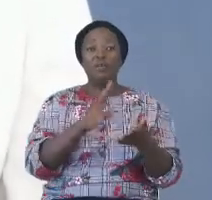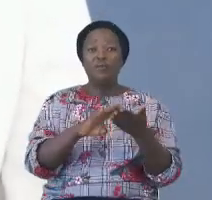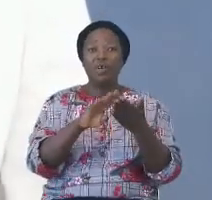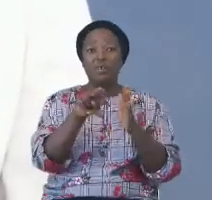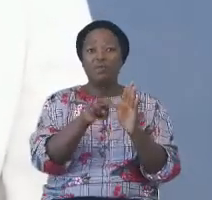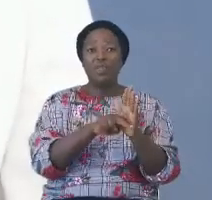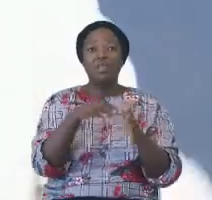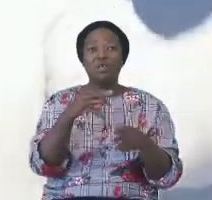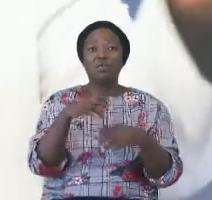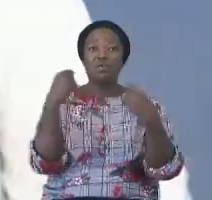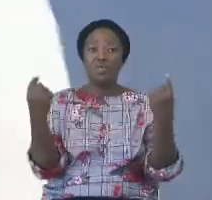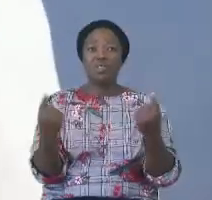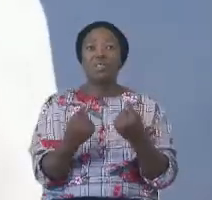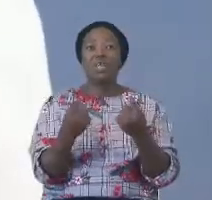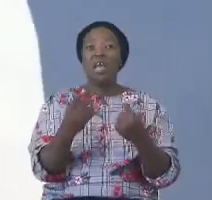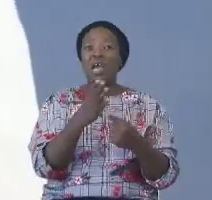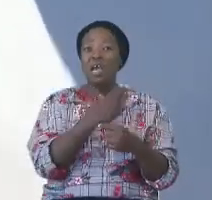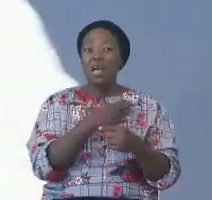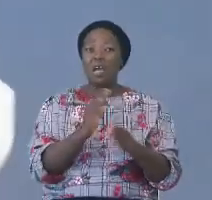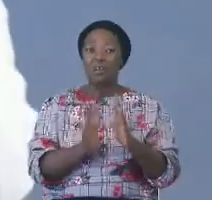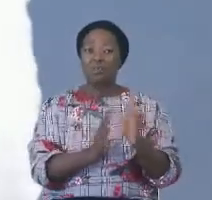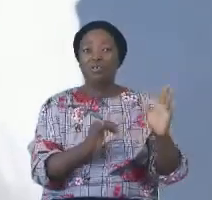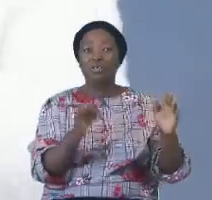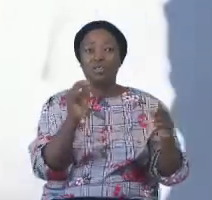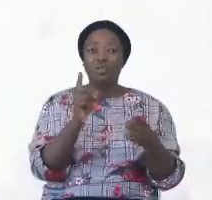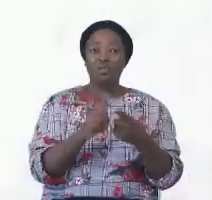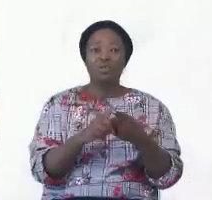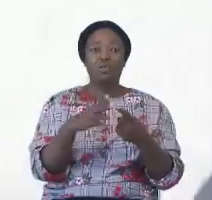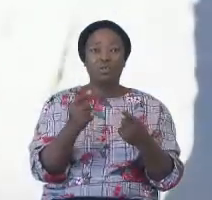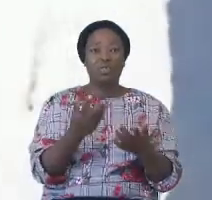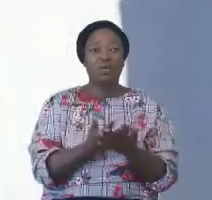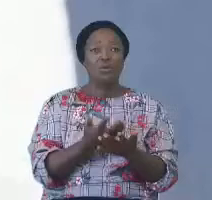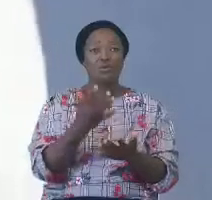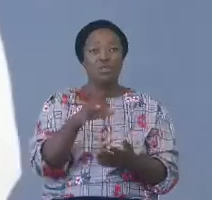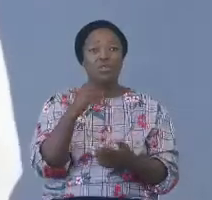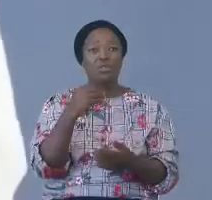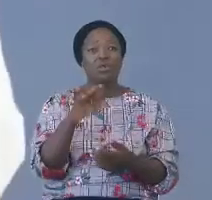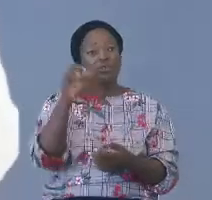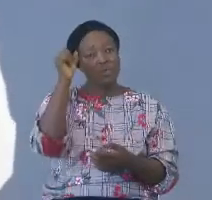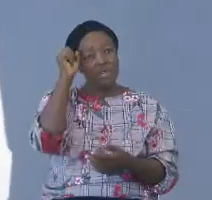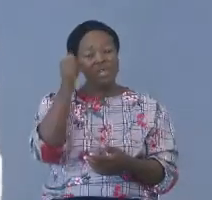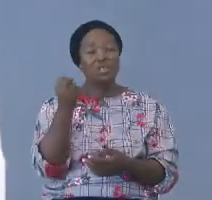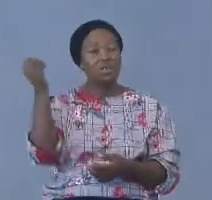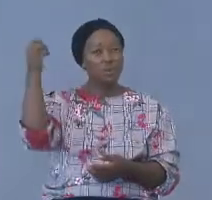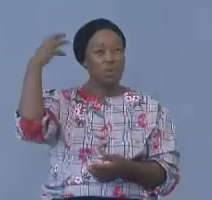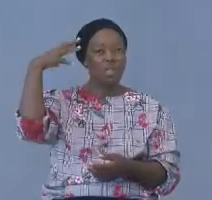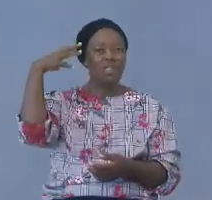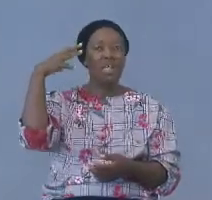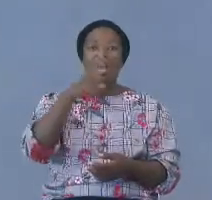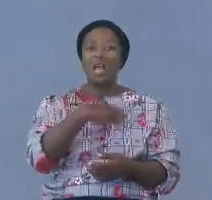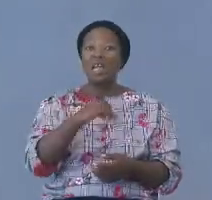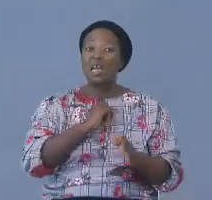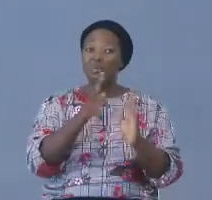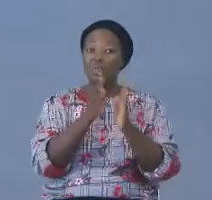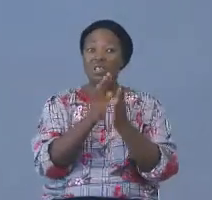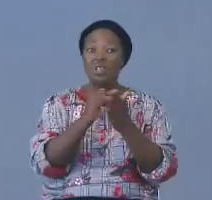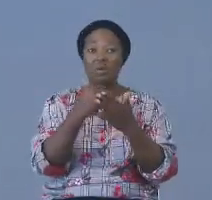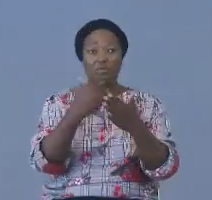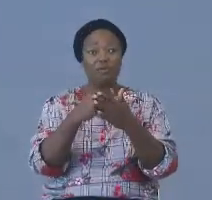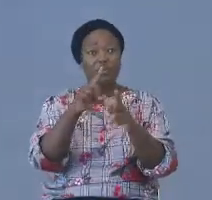redemption through his blood the forgiveness of sins according to the